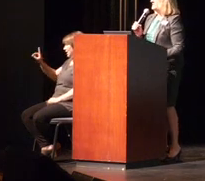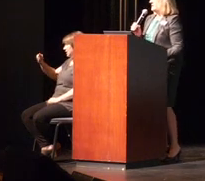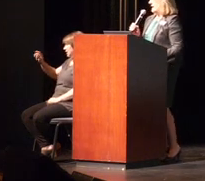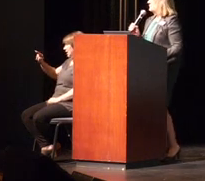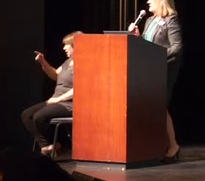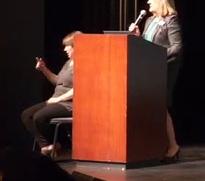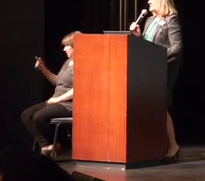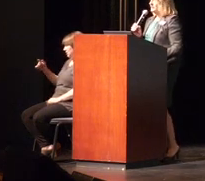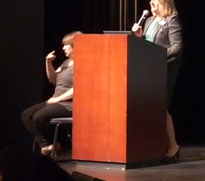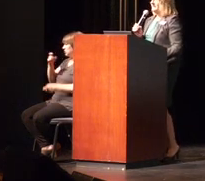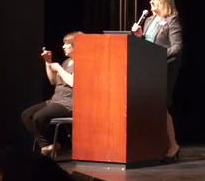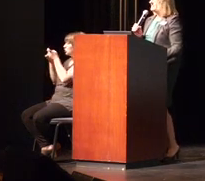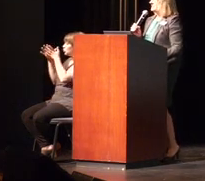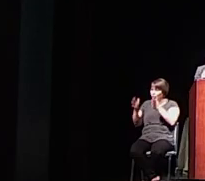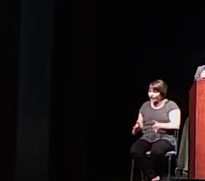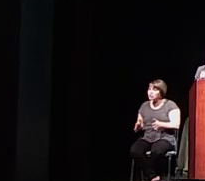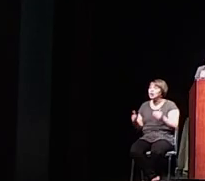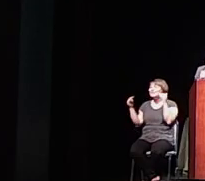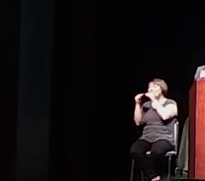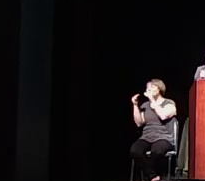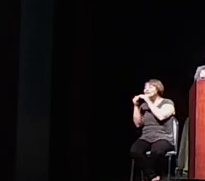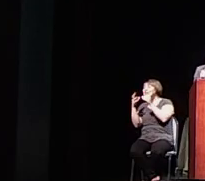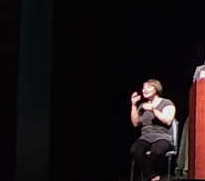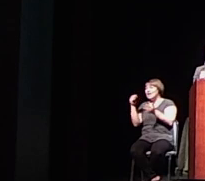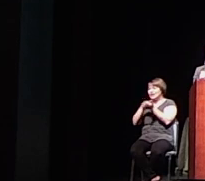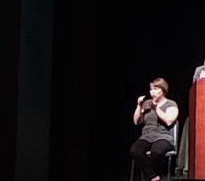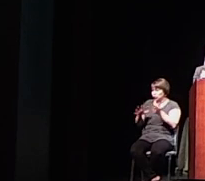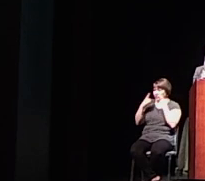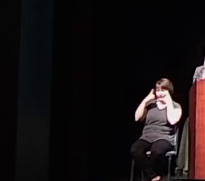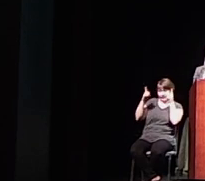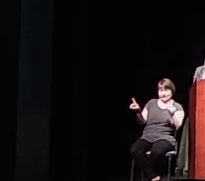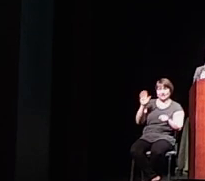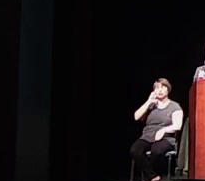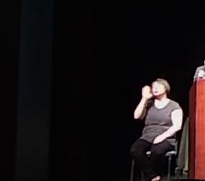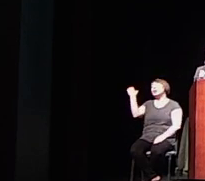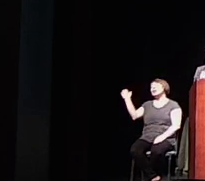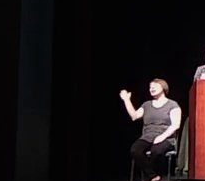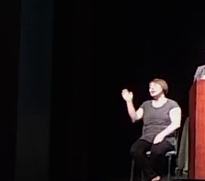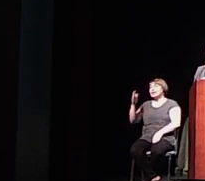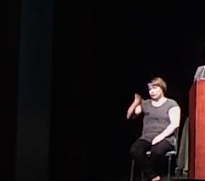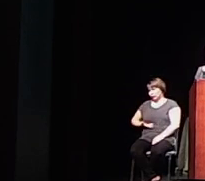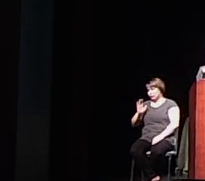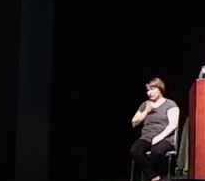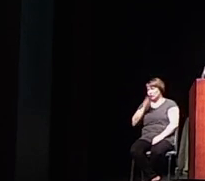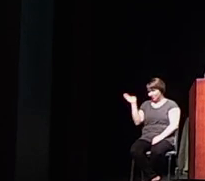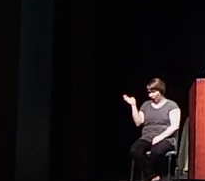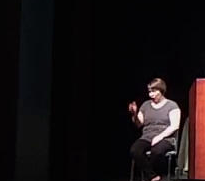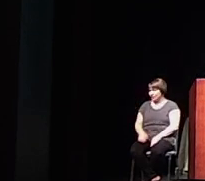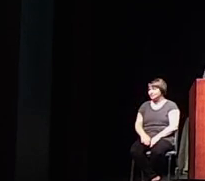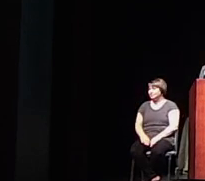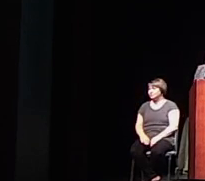Director of Equity and Student Success Centers, who is going to formally introduce our speaker today. Quay?